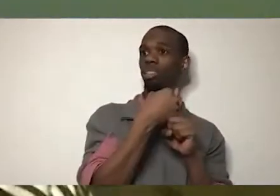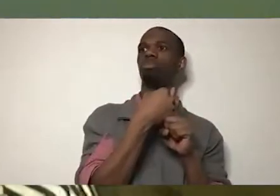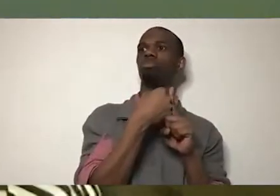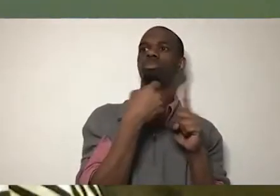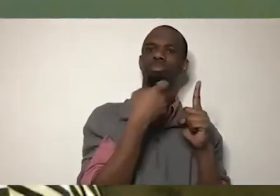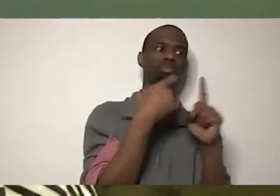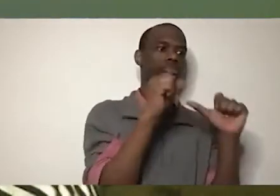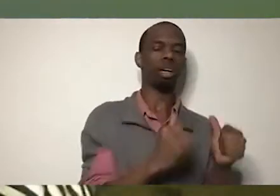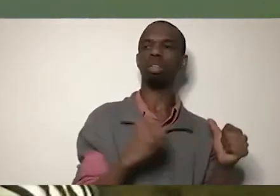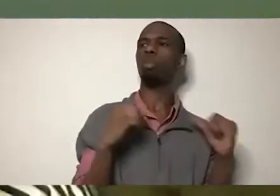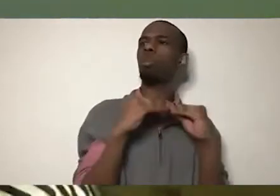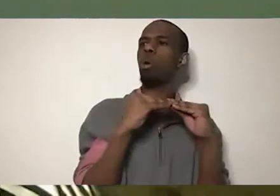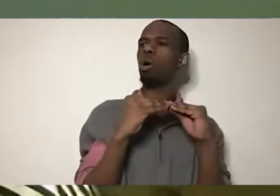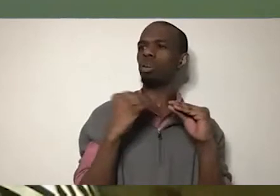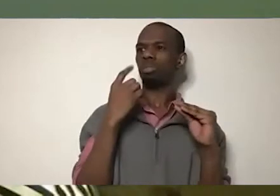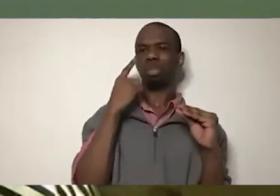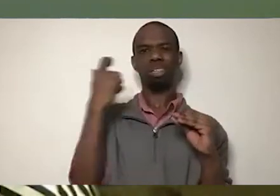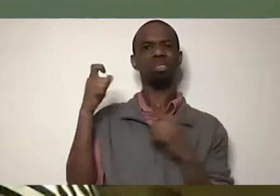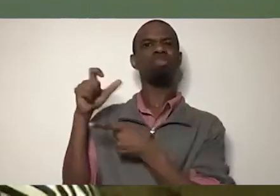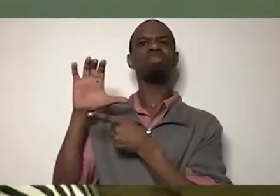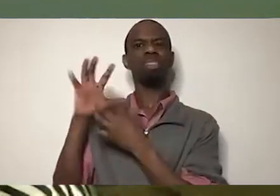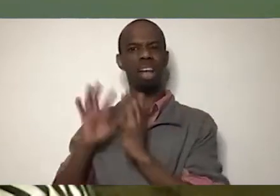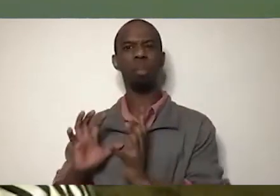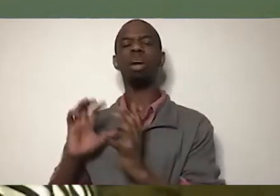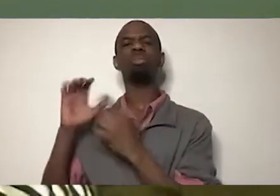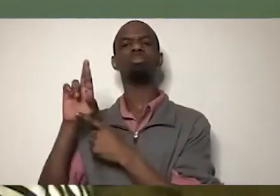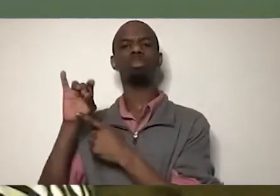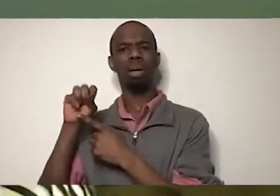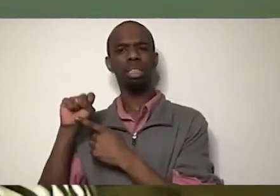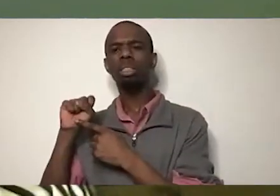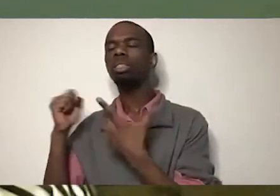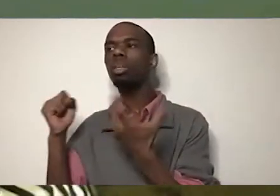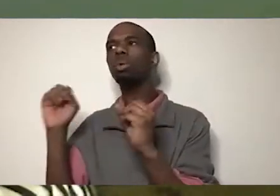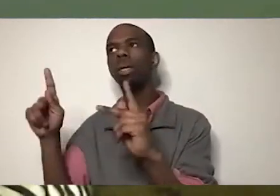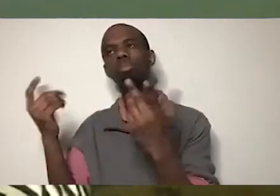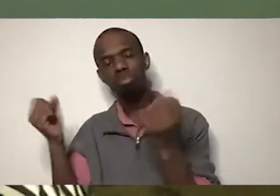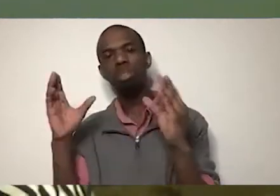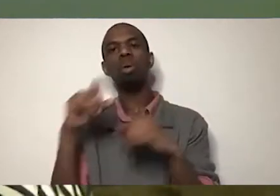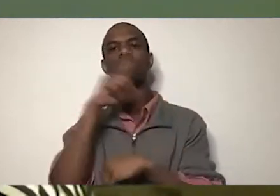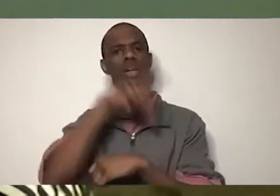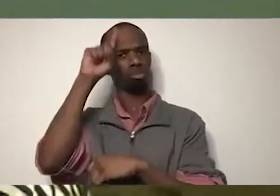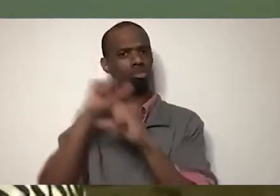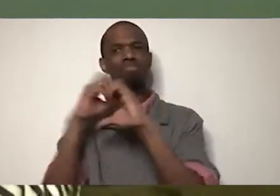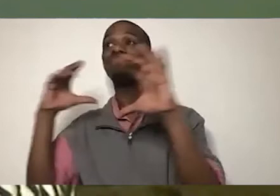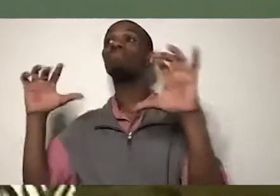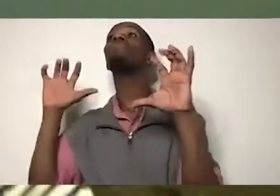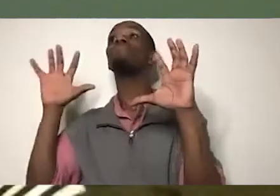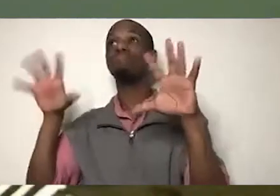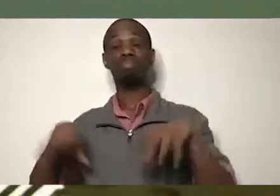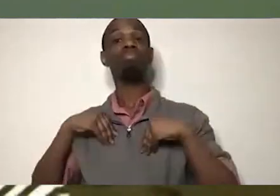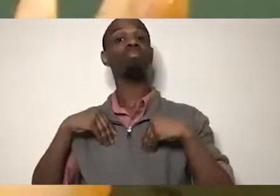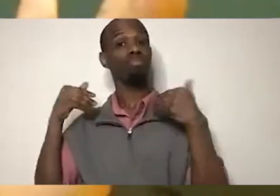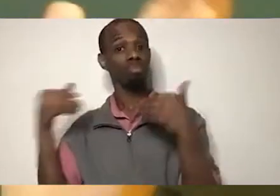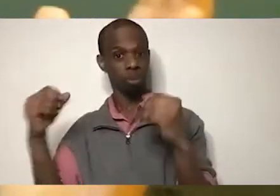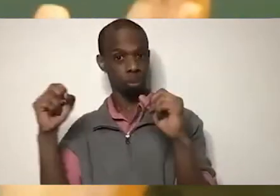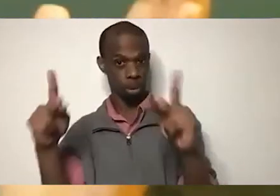our audience tonight agrees with us and we're all on the same page. What do we do next? Because you all are not only engaged in this piece